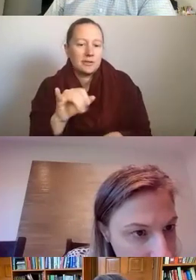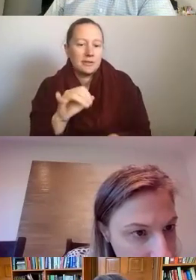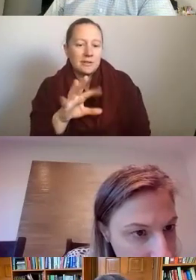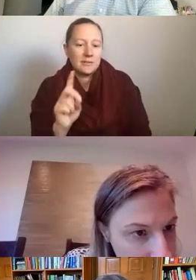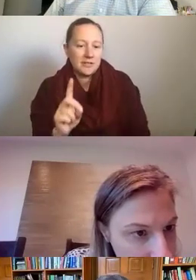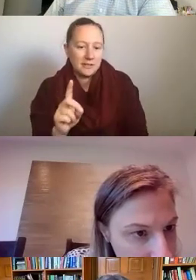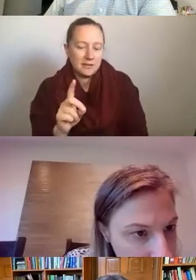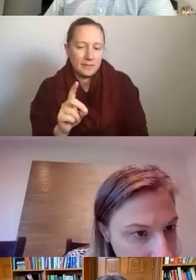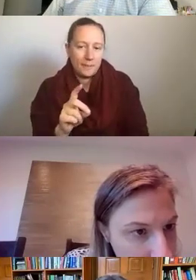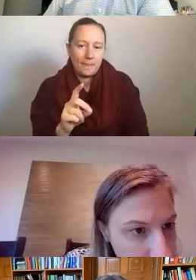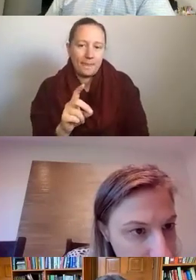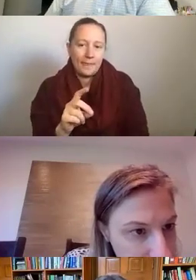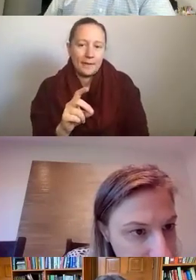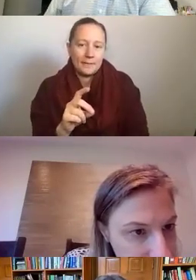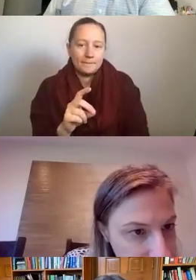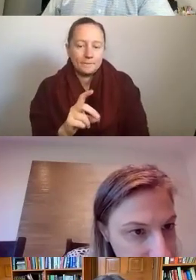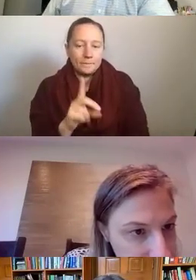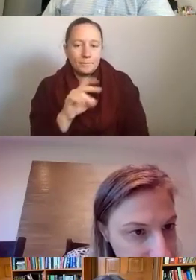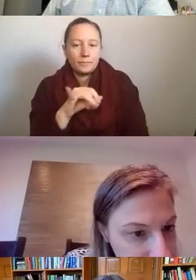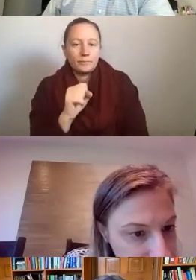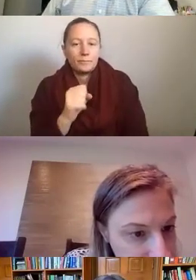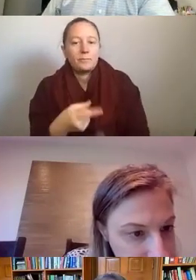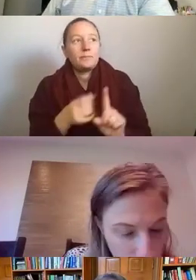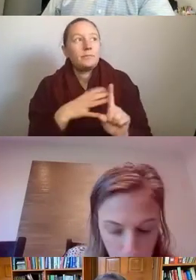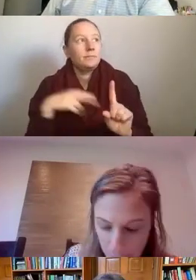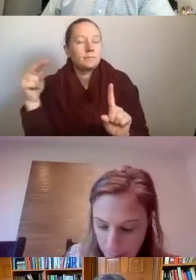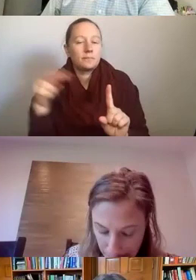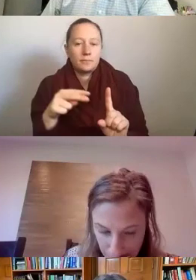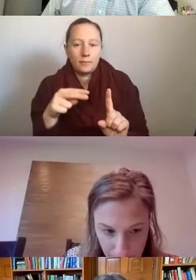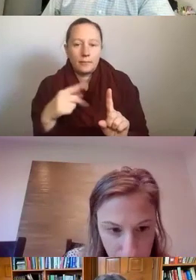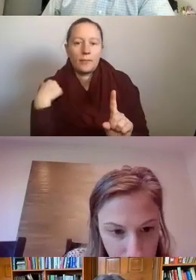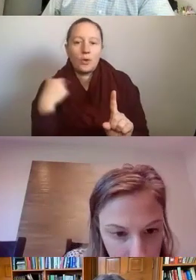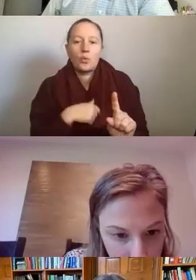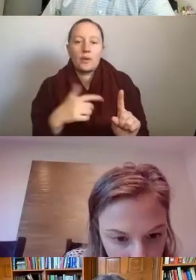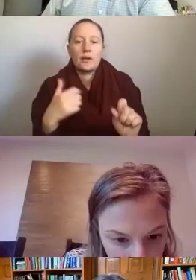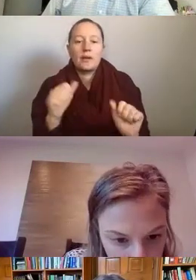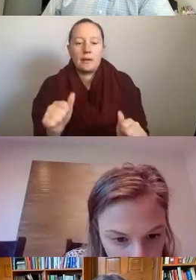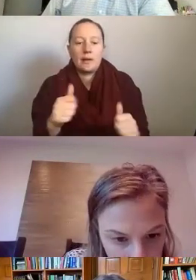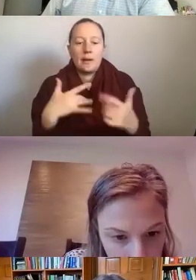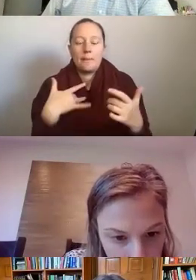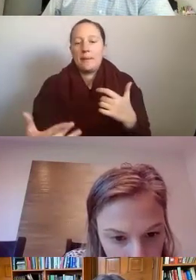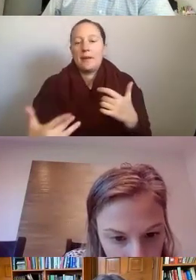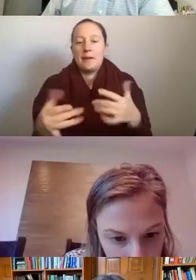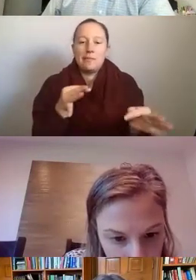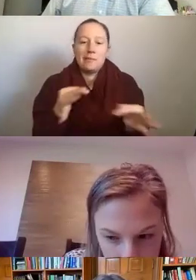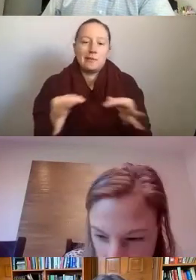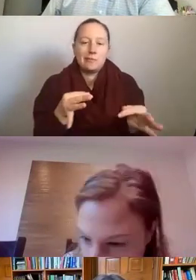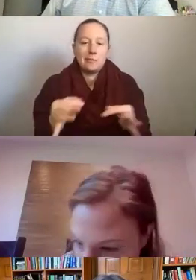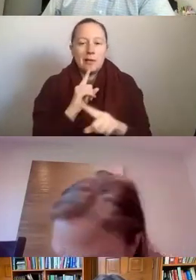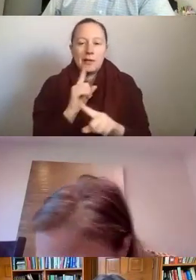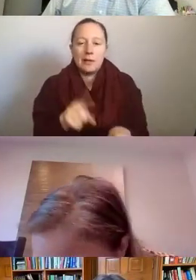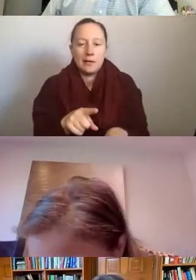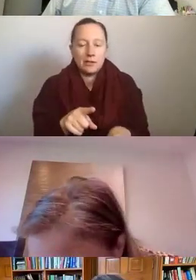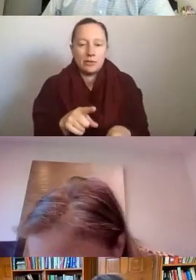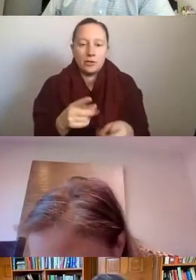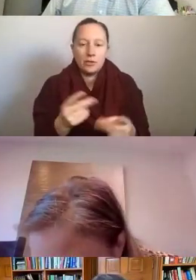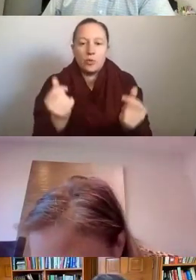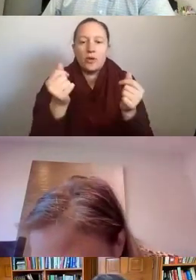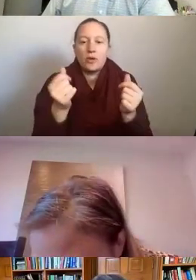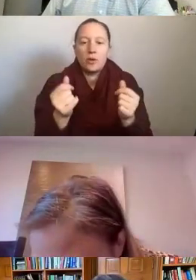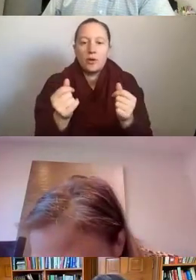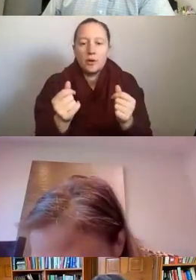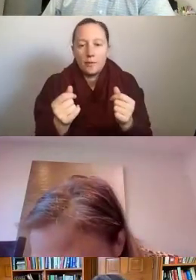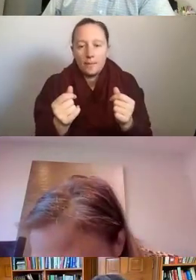But yeah, so from my perspective, we can usually talk you through and answer in a situation much quicker